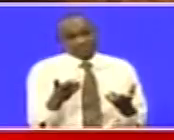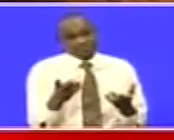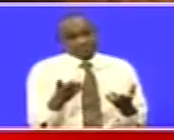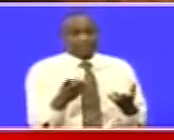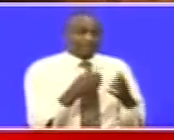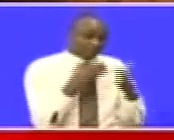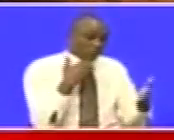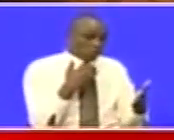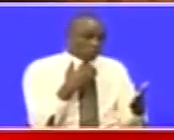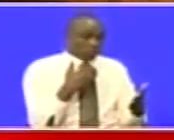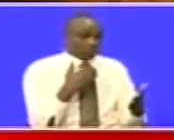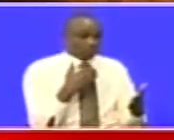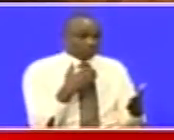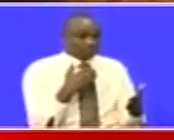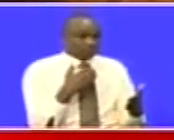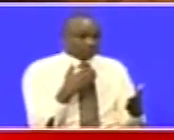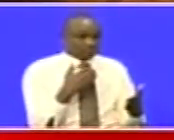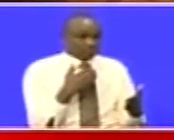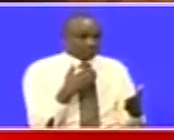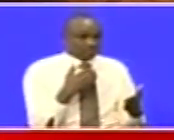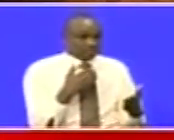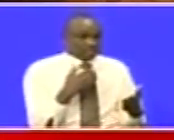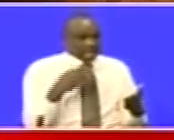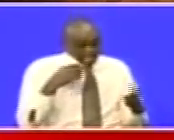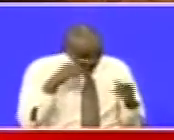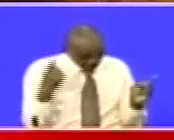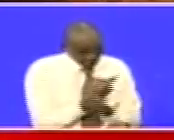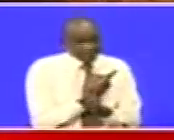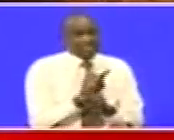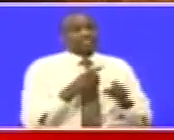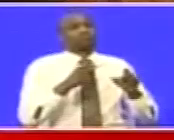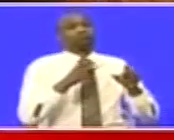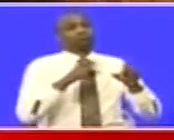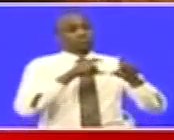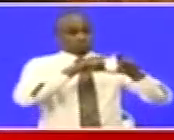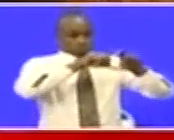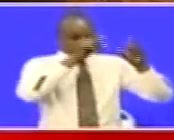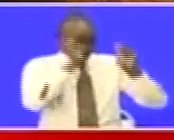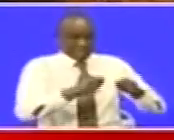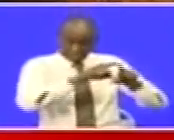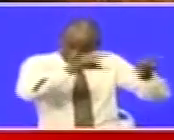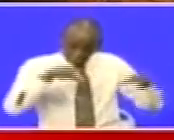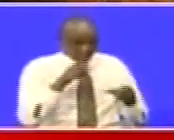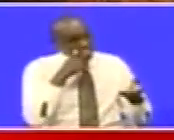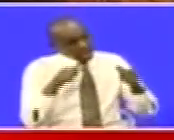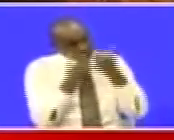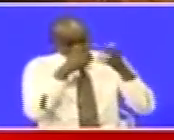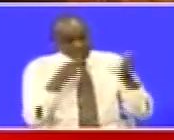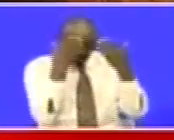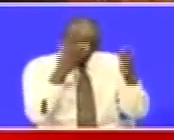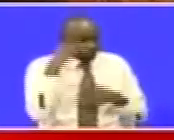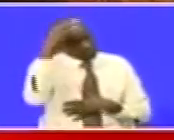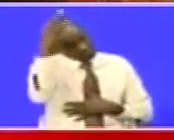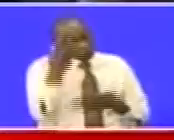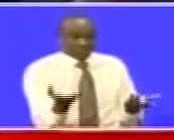before an impartial and neutral bench, whenever that might be in the